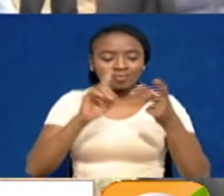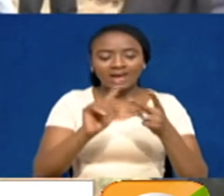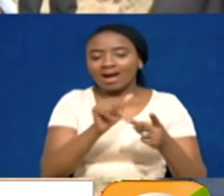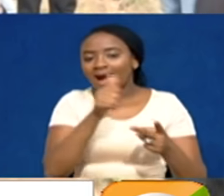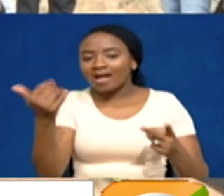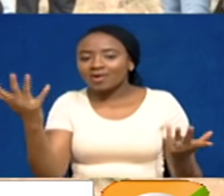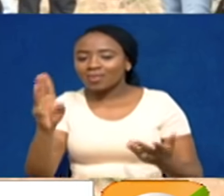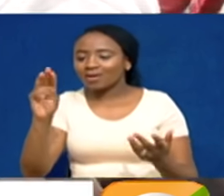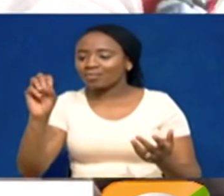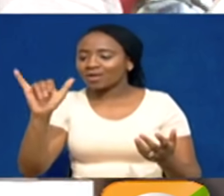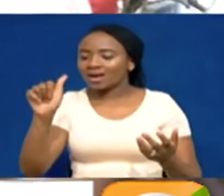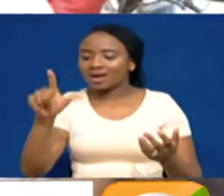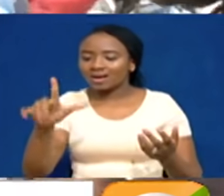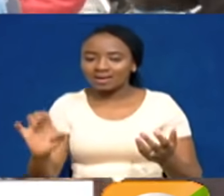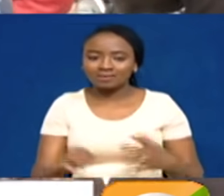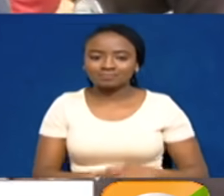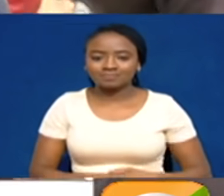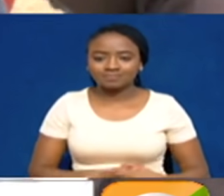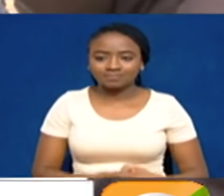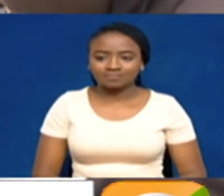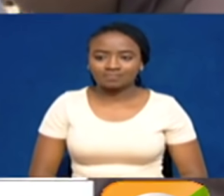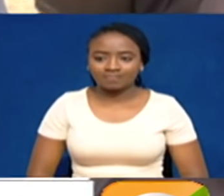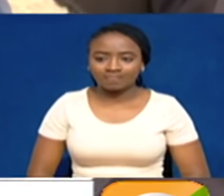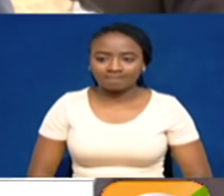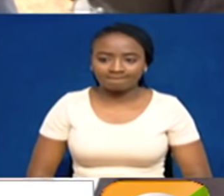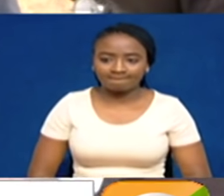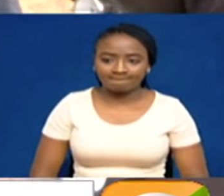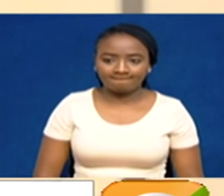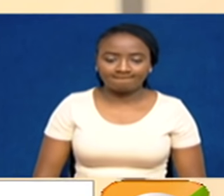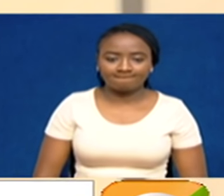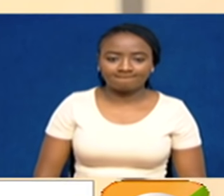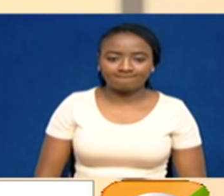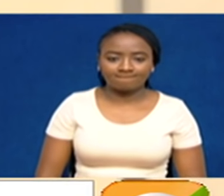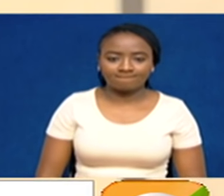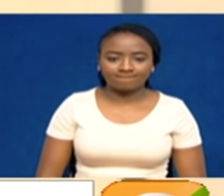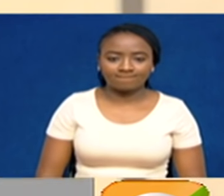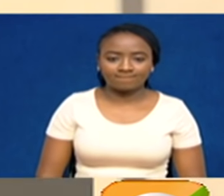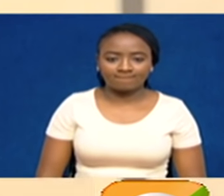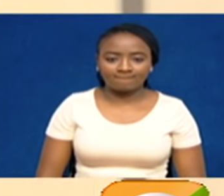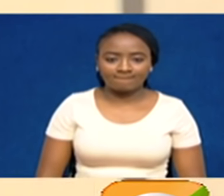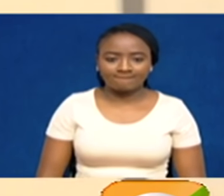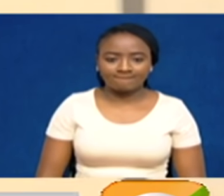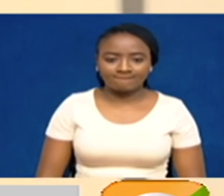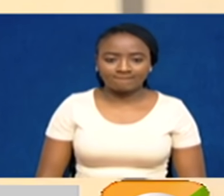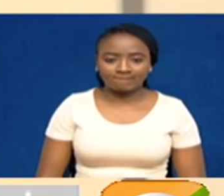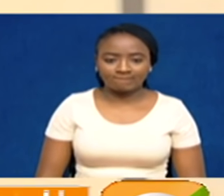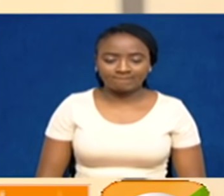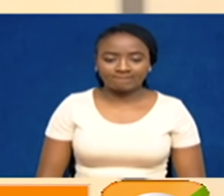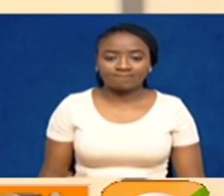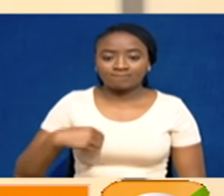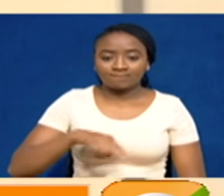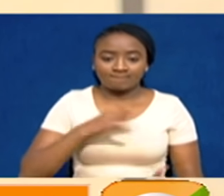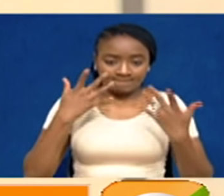those stolen directly from operators who are either killed or injured. Kama sisi umbrella, sisi tumeweza kupoteza pikipiki